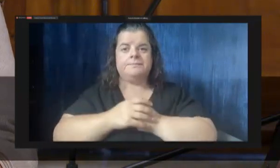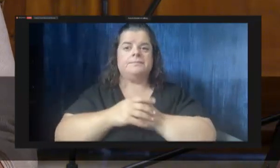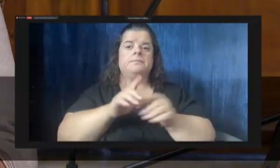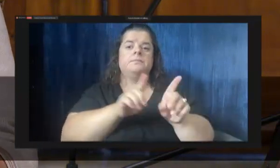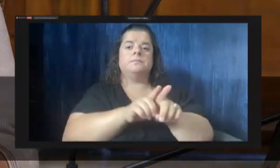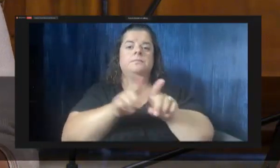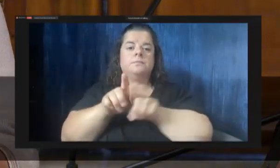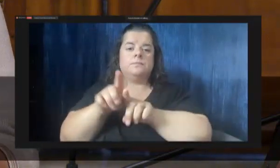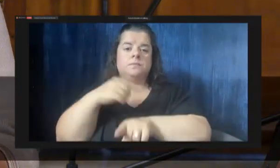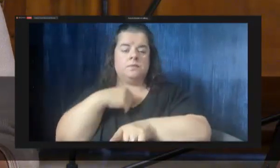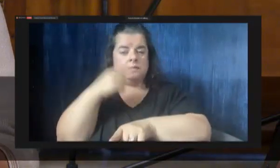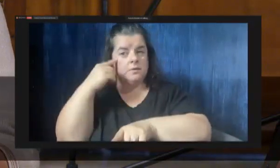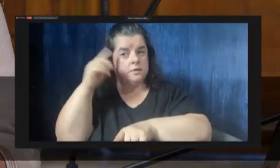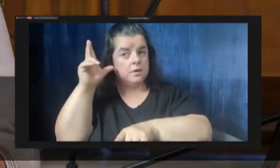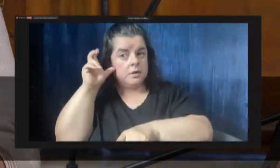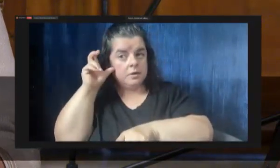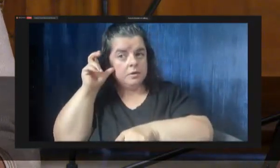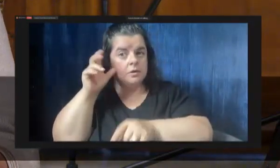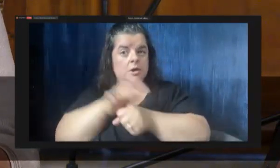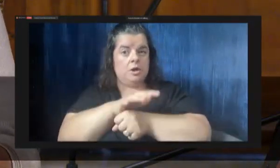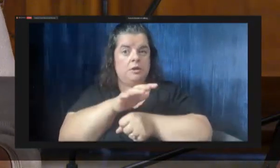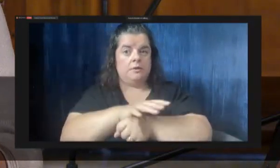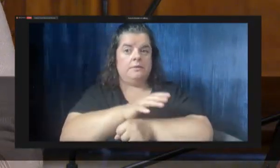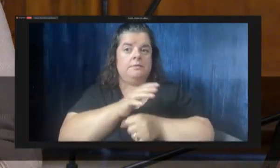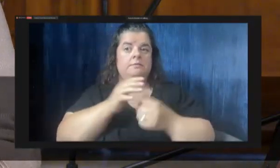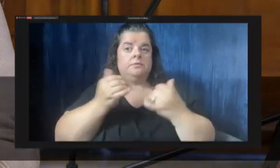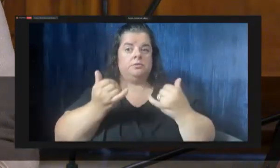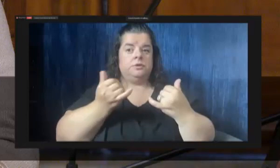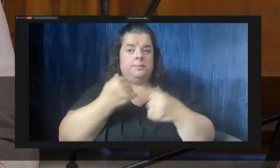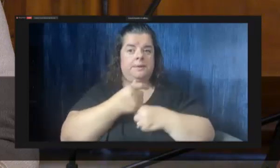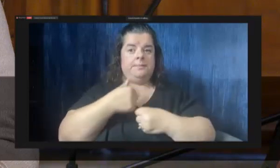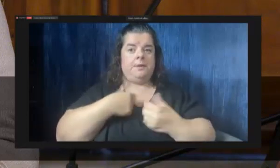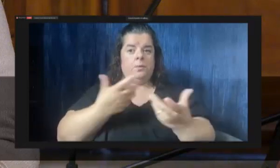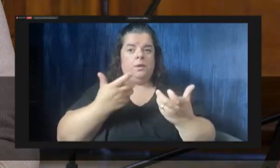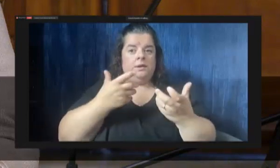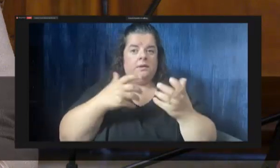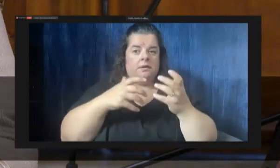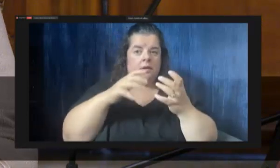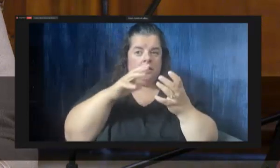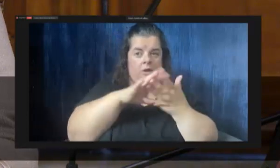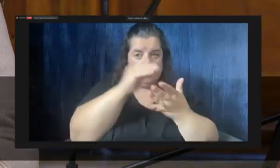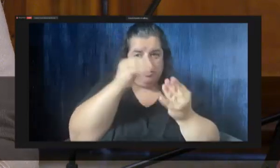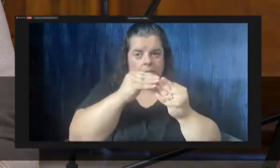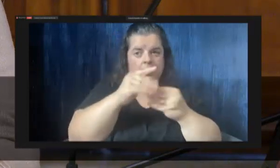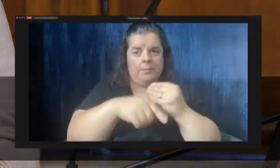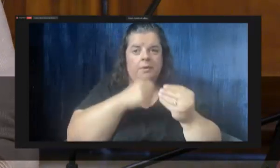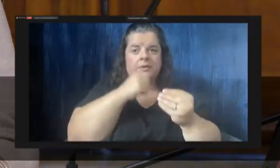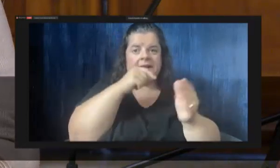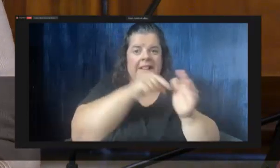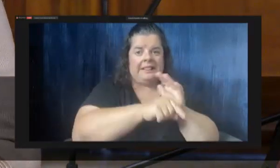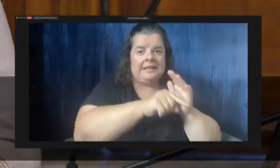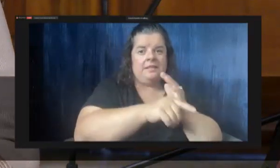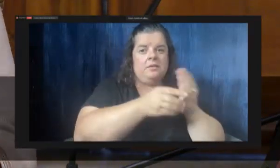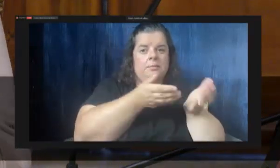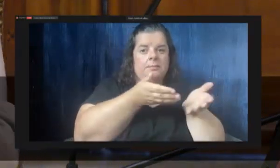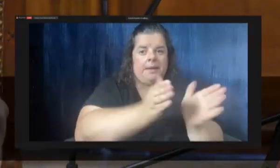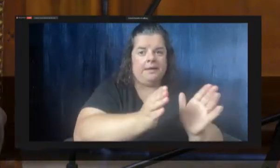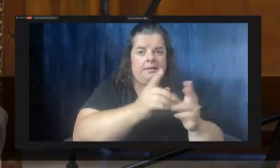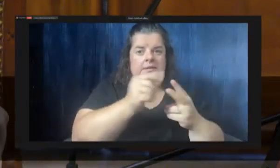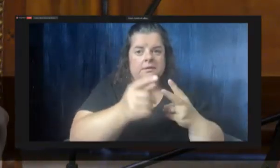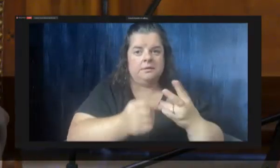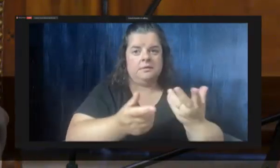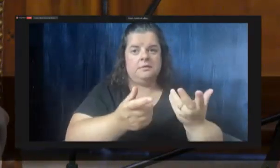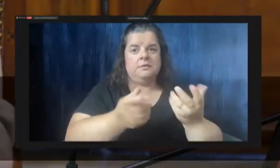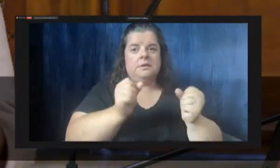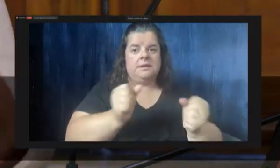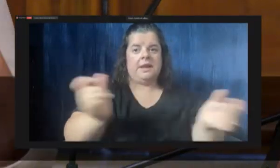I think I heard enough to definitely make me want to find out more about the non-lethal methods, and is there a way to